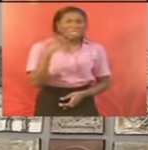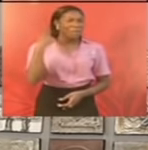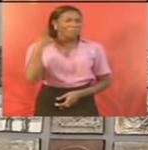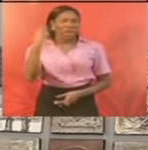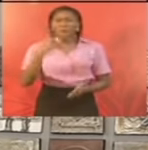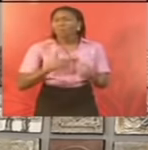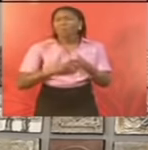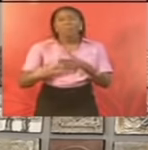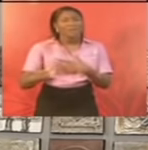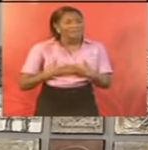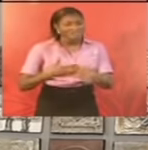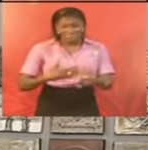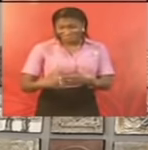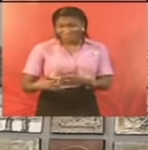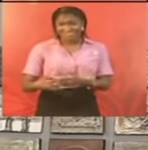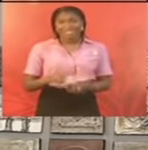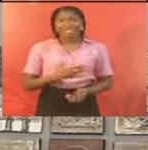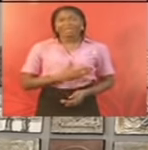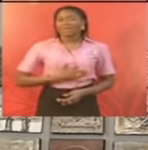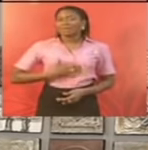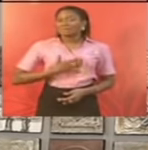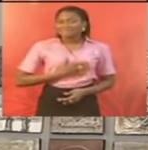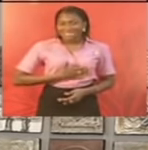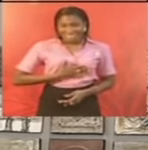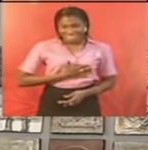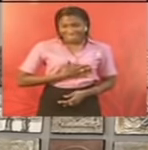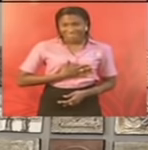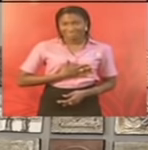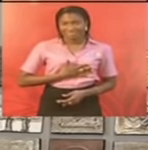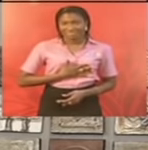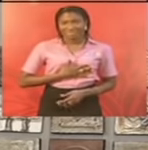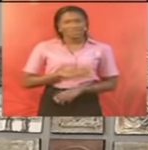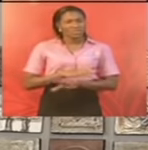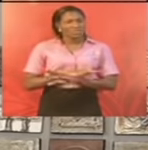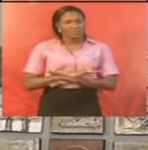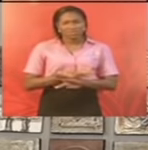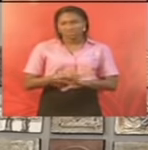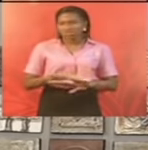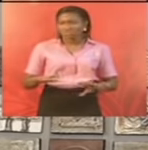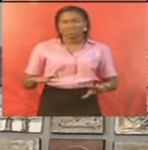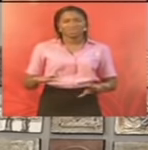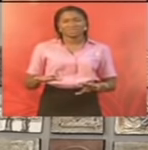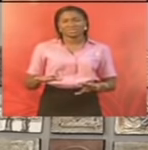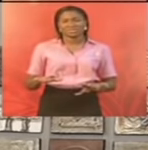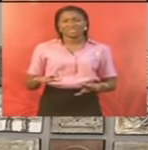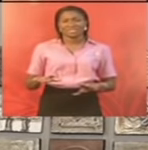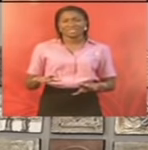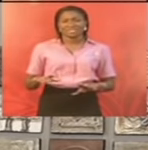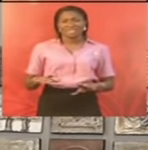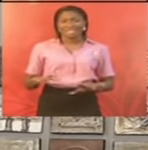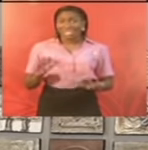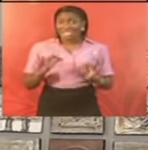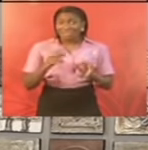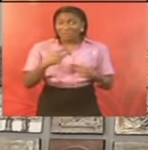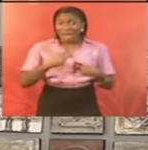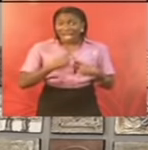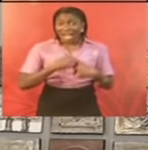conditions, diabetes, hypertension, other chronic diseases, that you don't take any respiratory symptoms lightly, that you seek